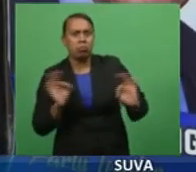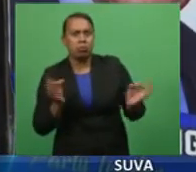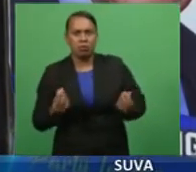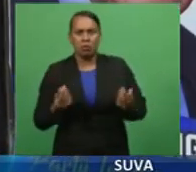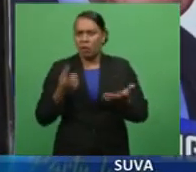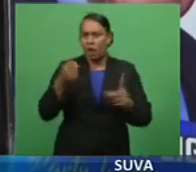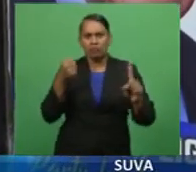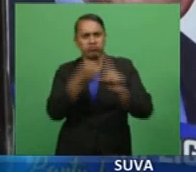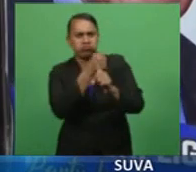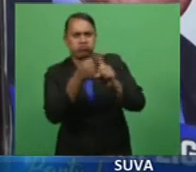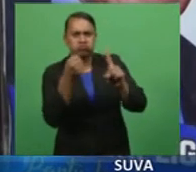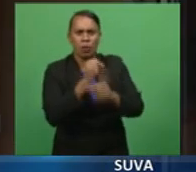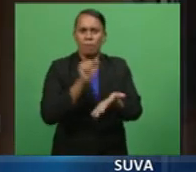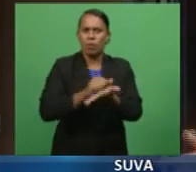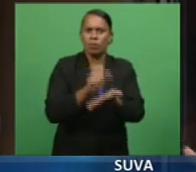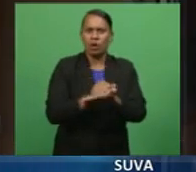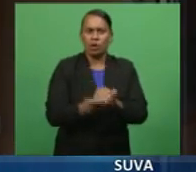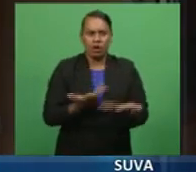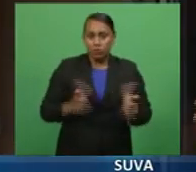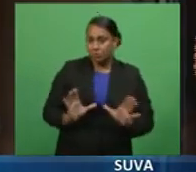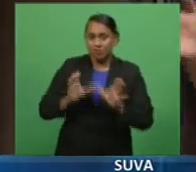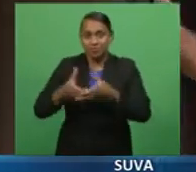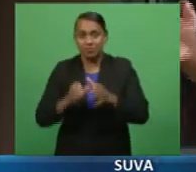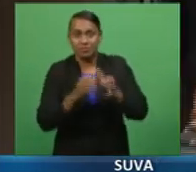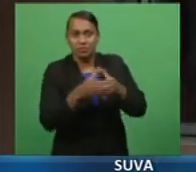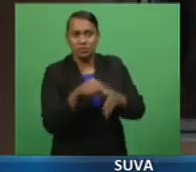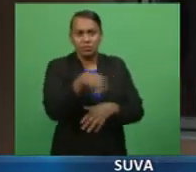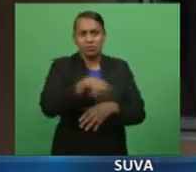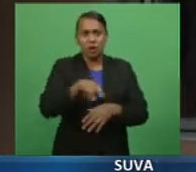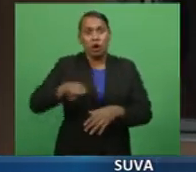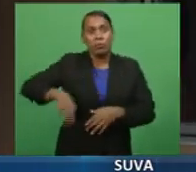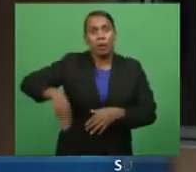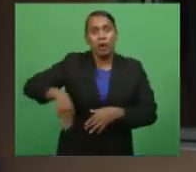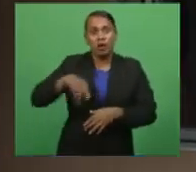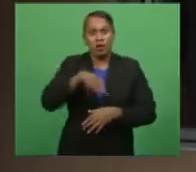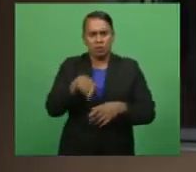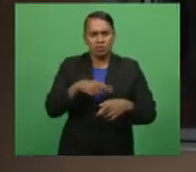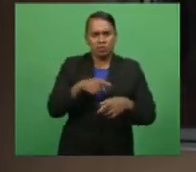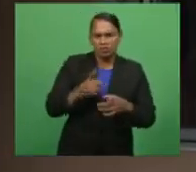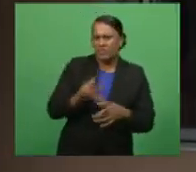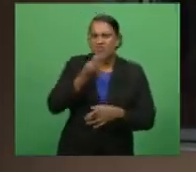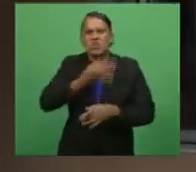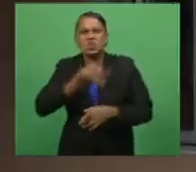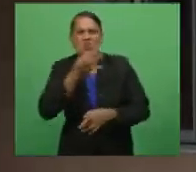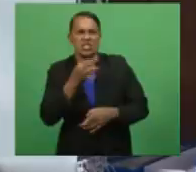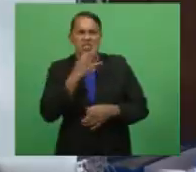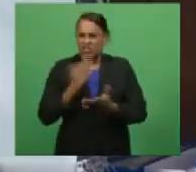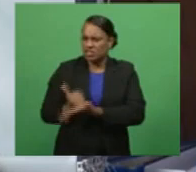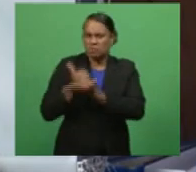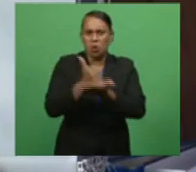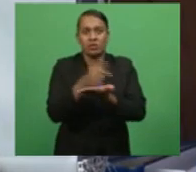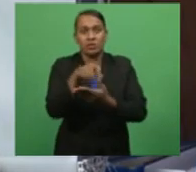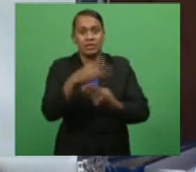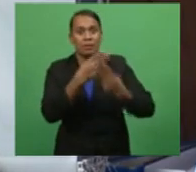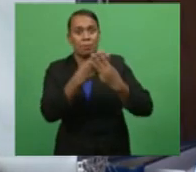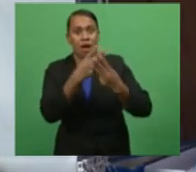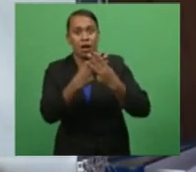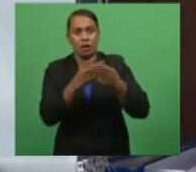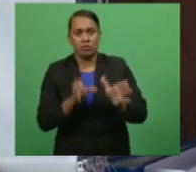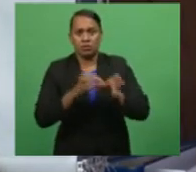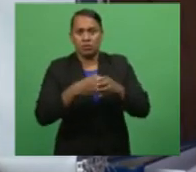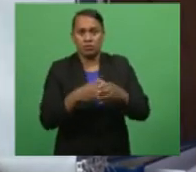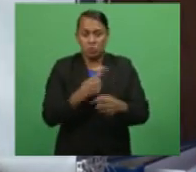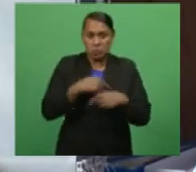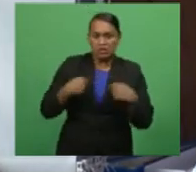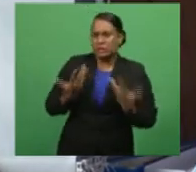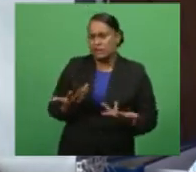support base has stood by in spirit and in commitment, little has been coming forward to keep SODELPA afloat. We need to